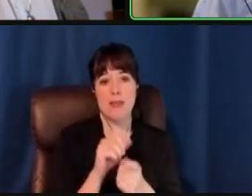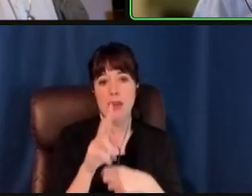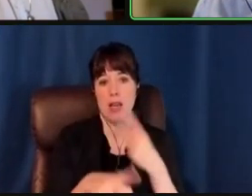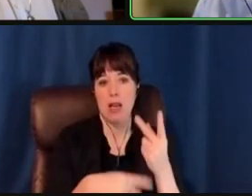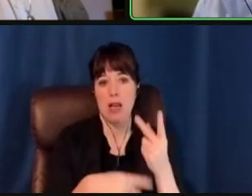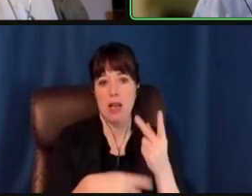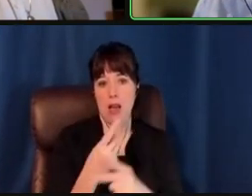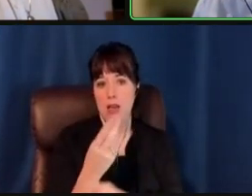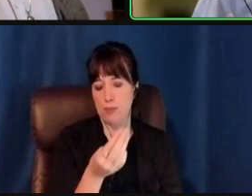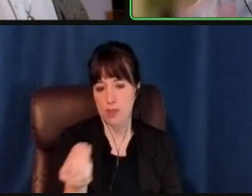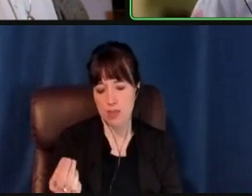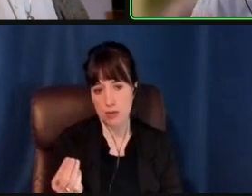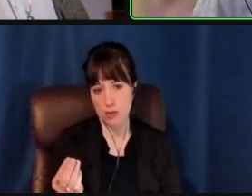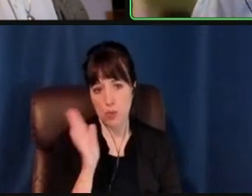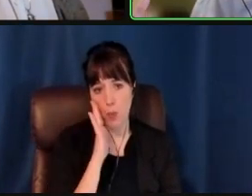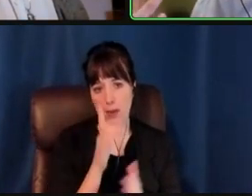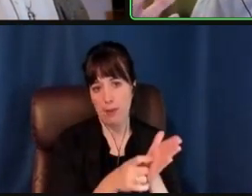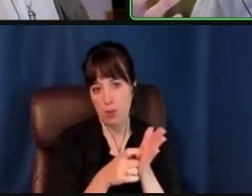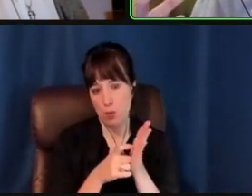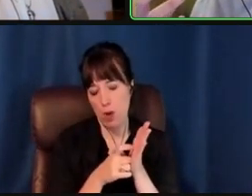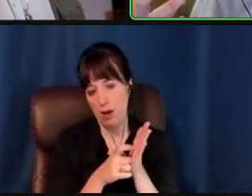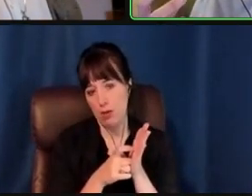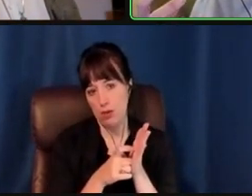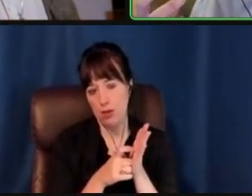material would be required to